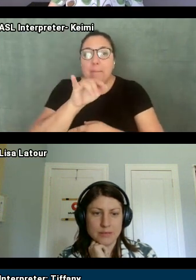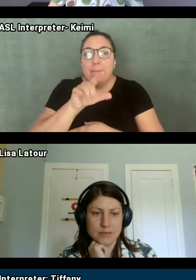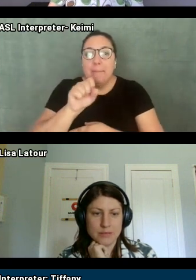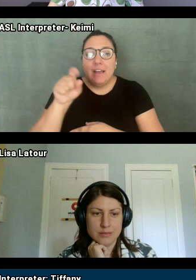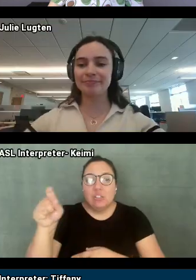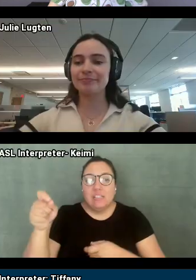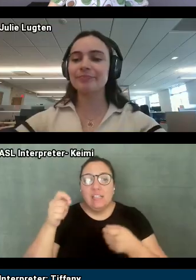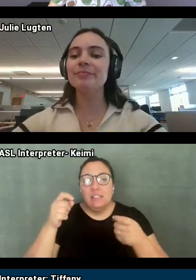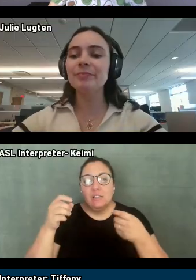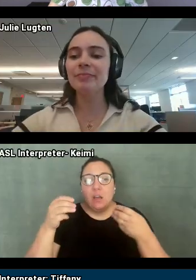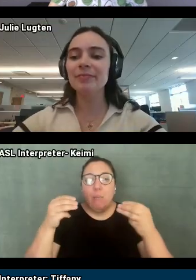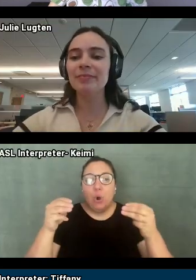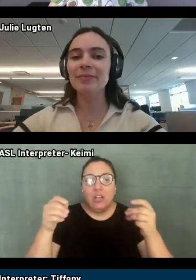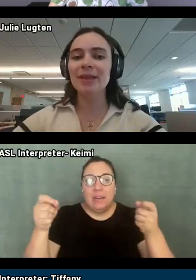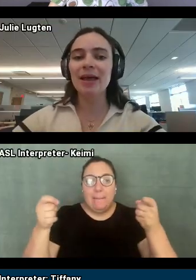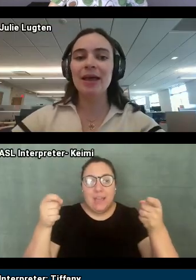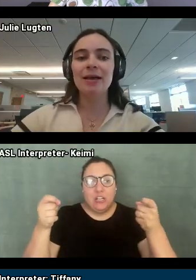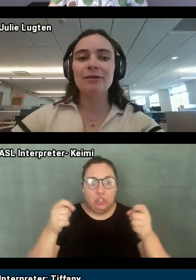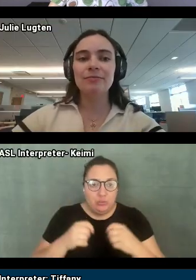manager.